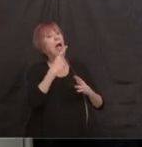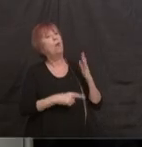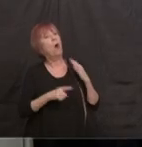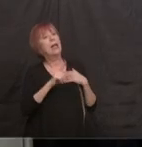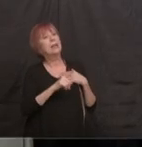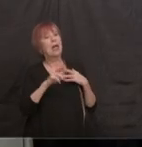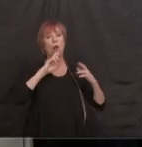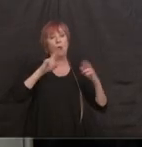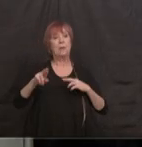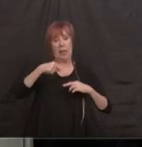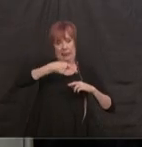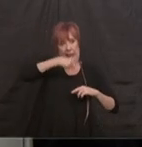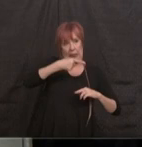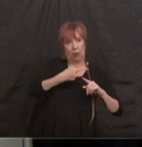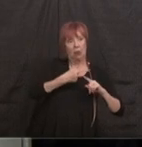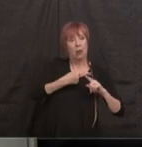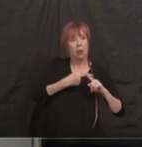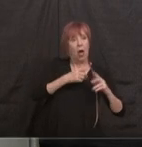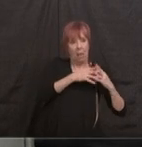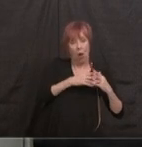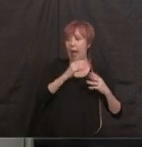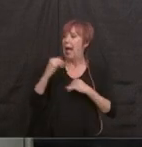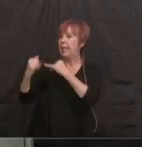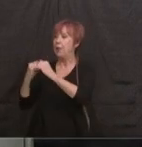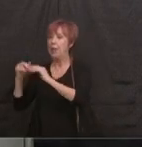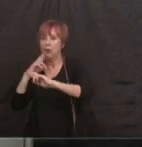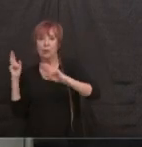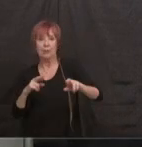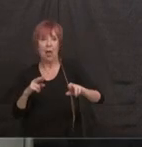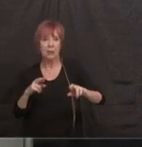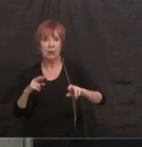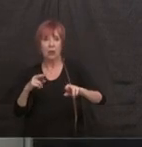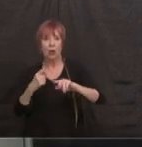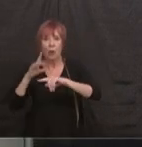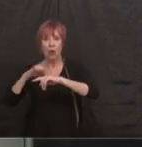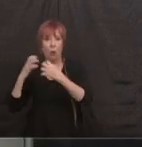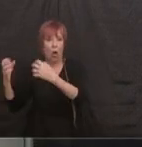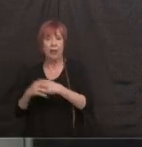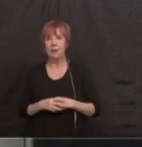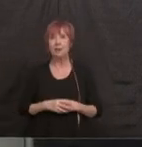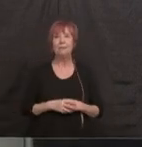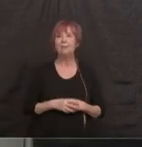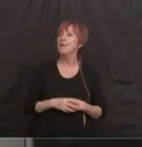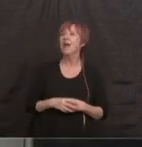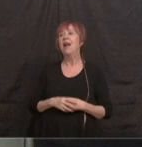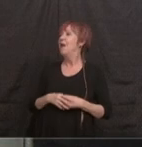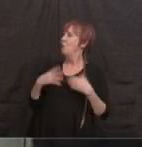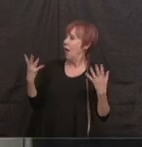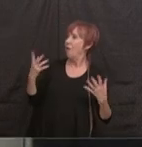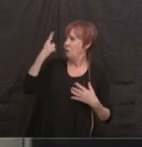both domestically and internationally from global audiences? So for us, the way we look